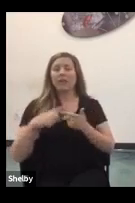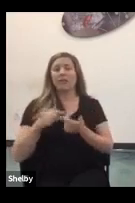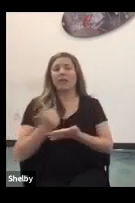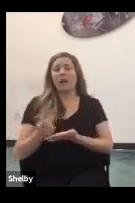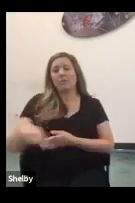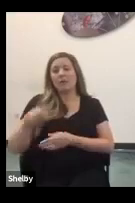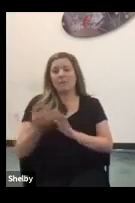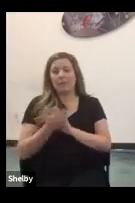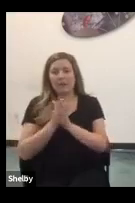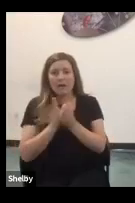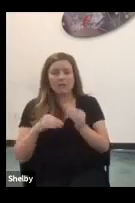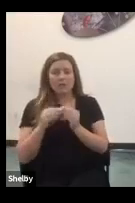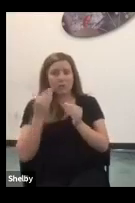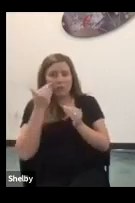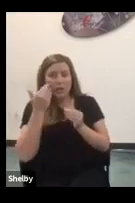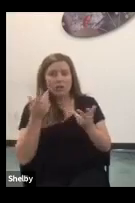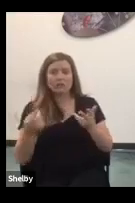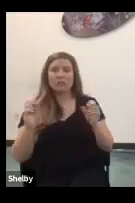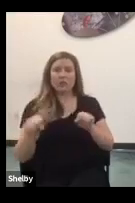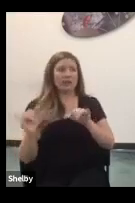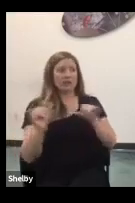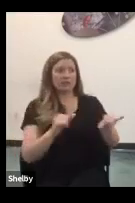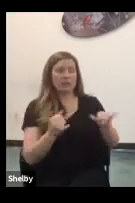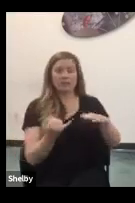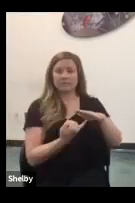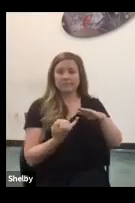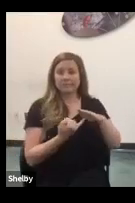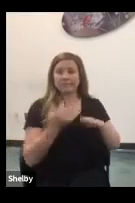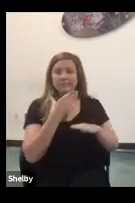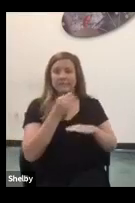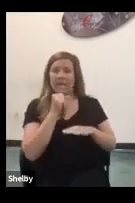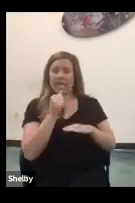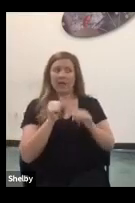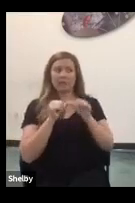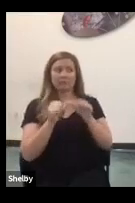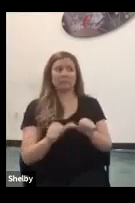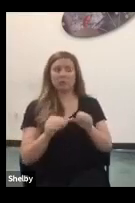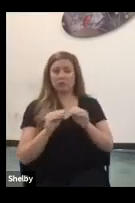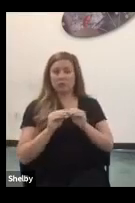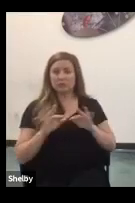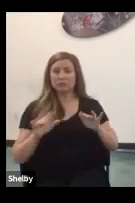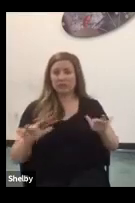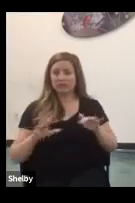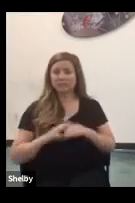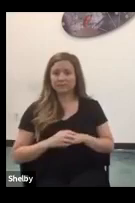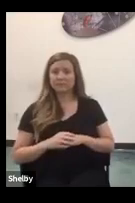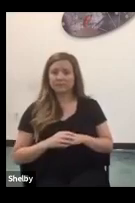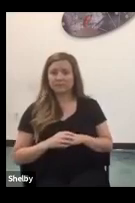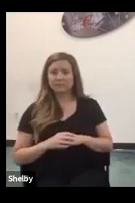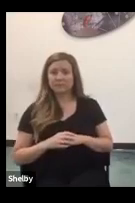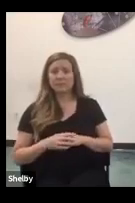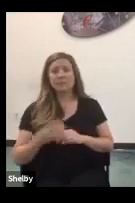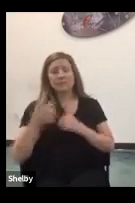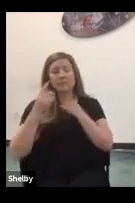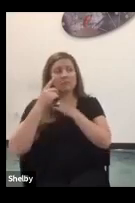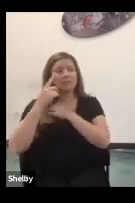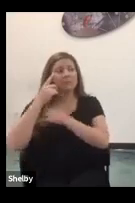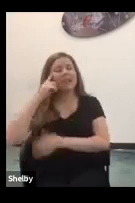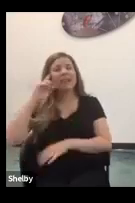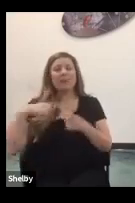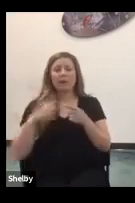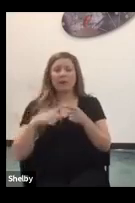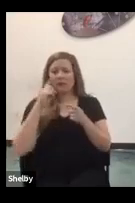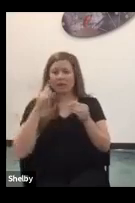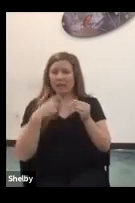their infection so they can isolate and not continue to spread that. I think that whenever we think about